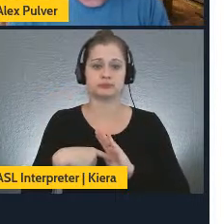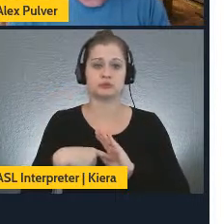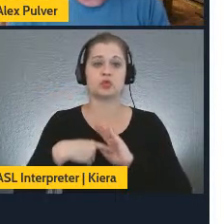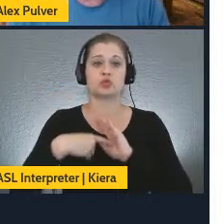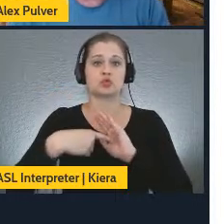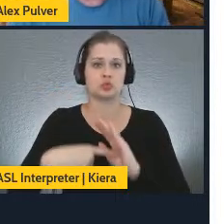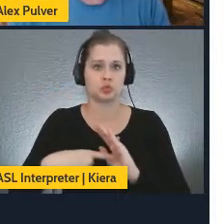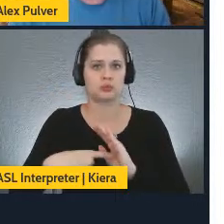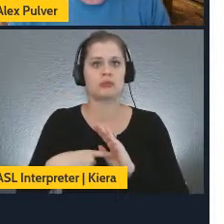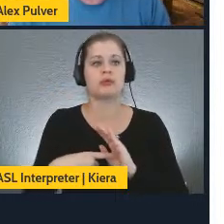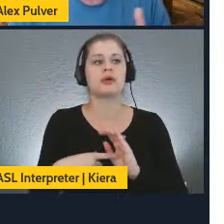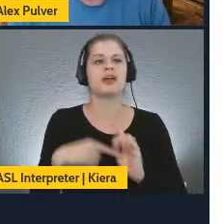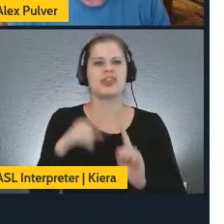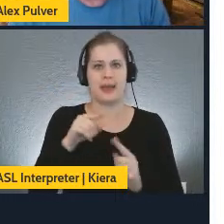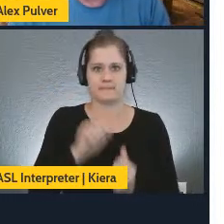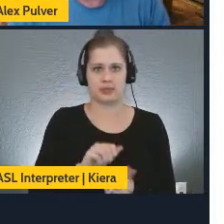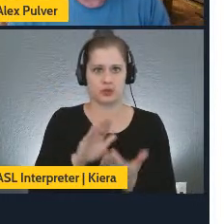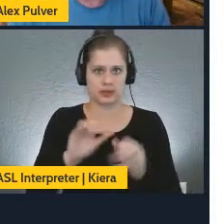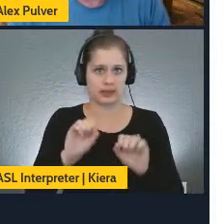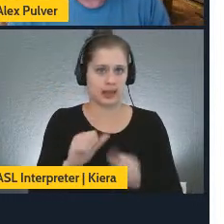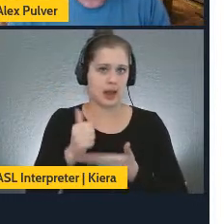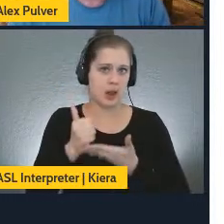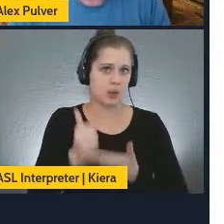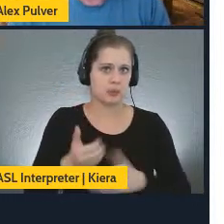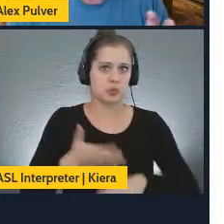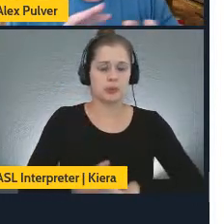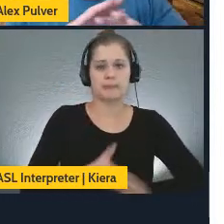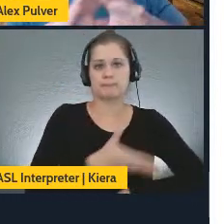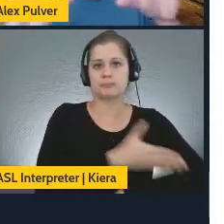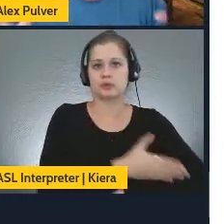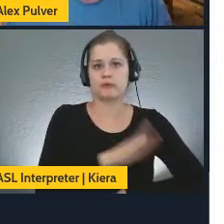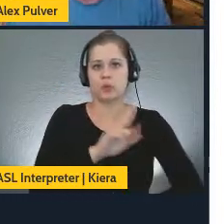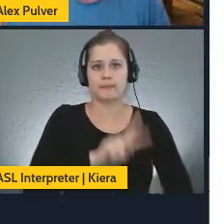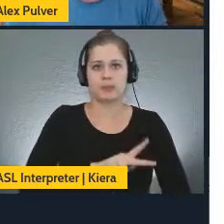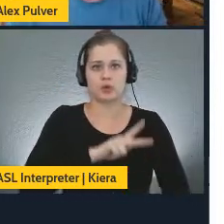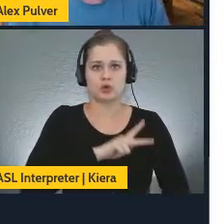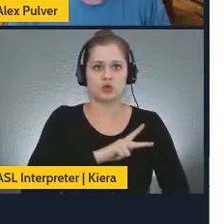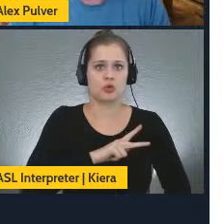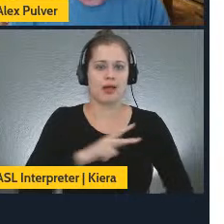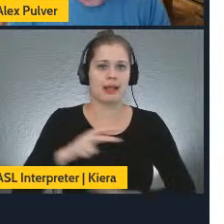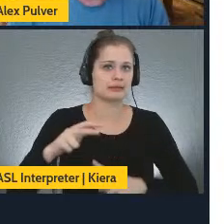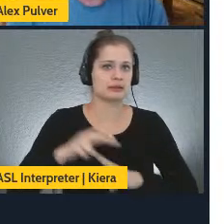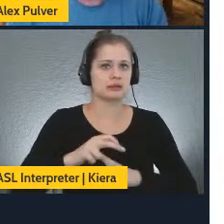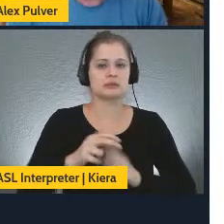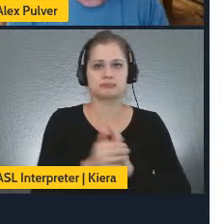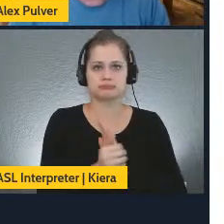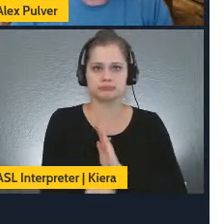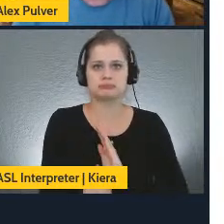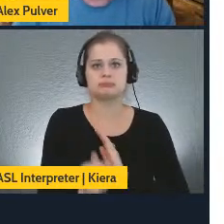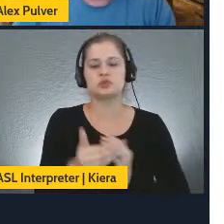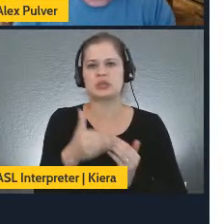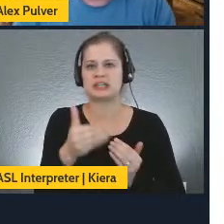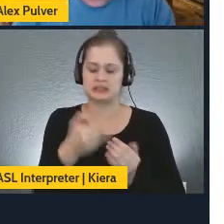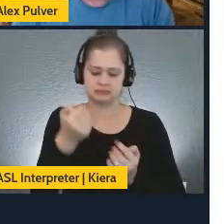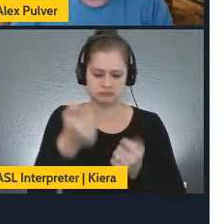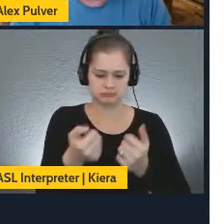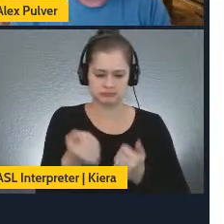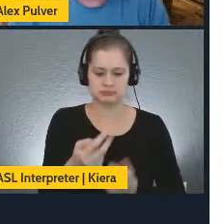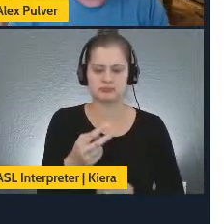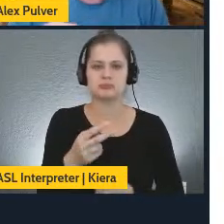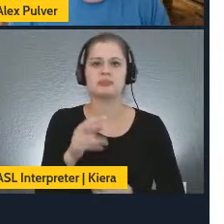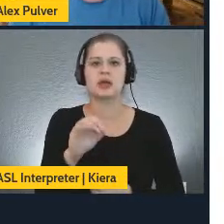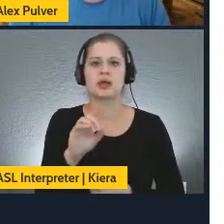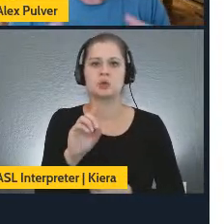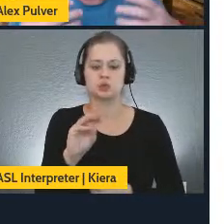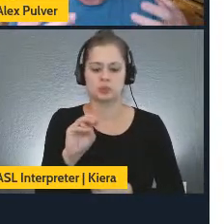can help you improve your operational excellence by having the ability to easily split the various domains between